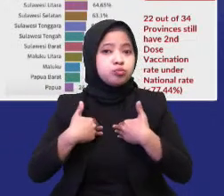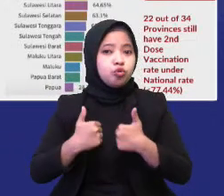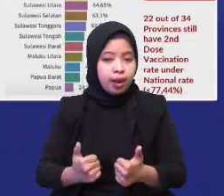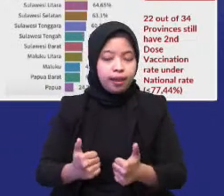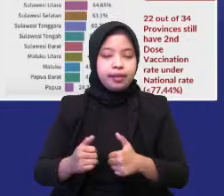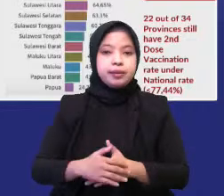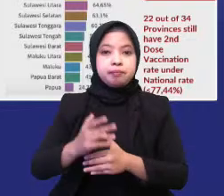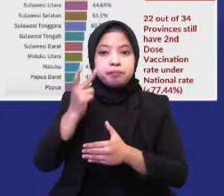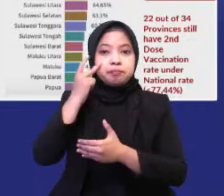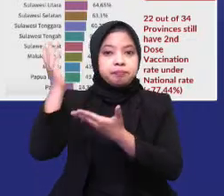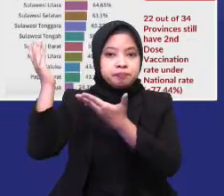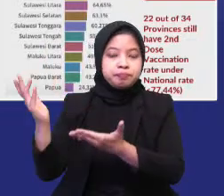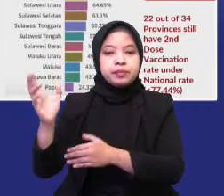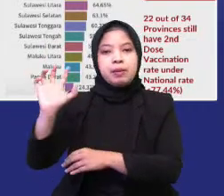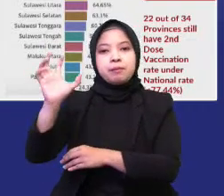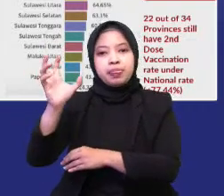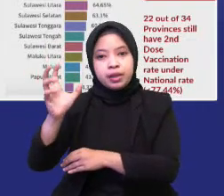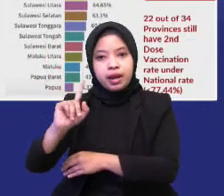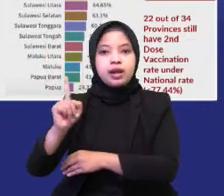98.4%, Banten